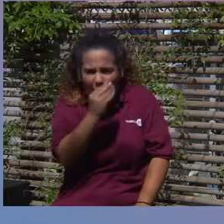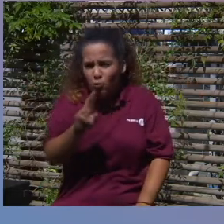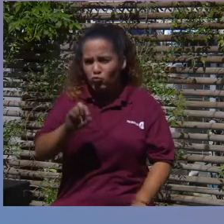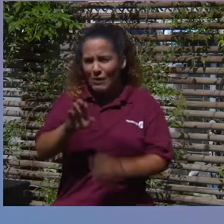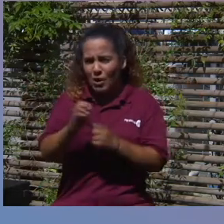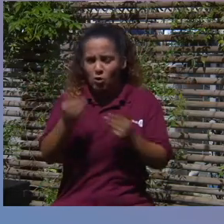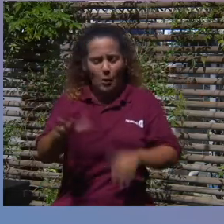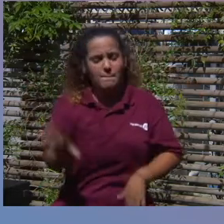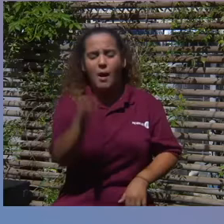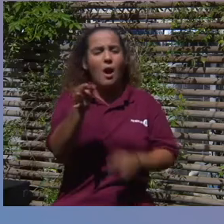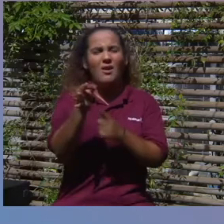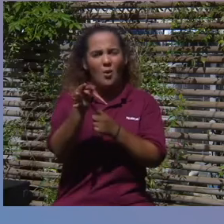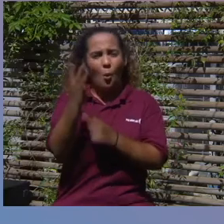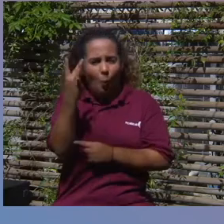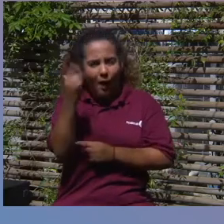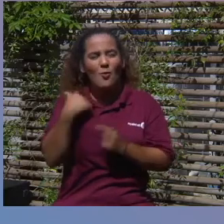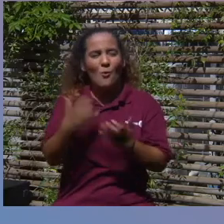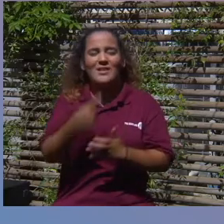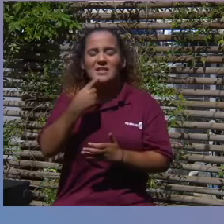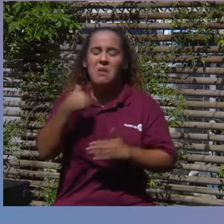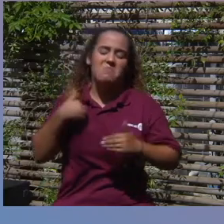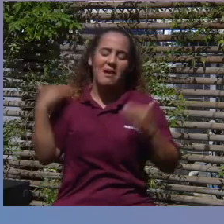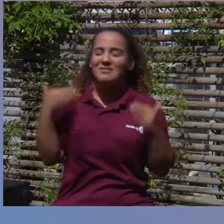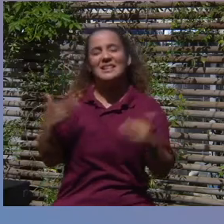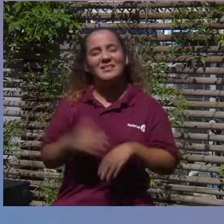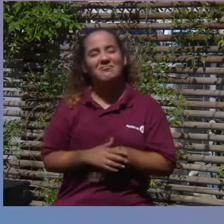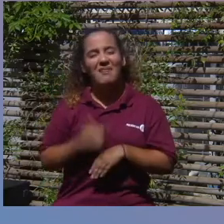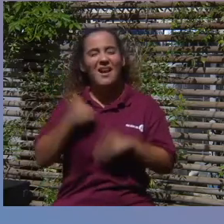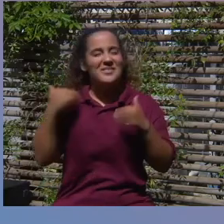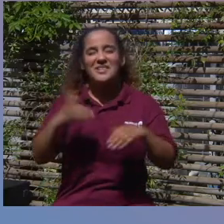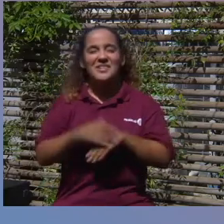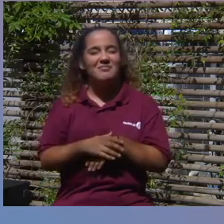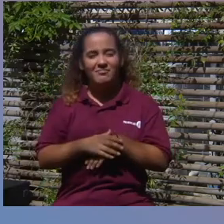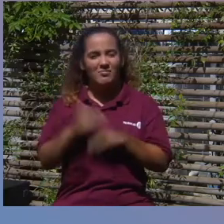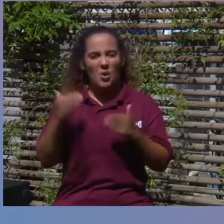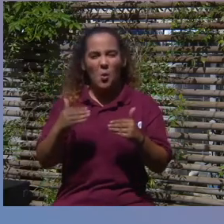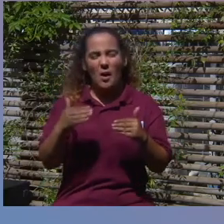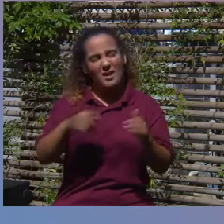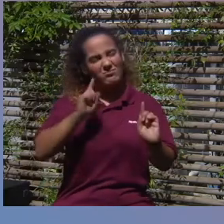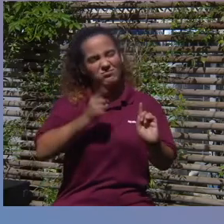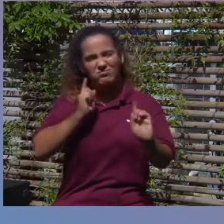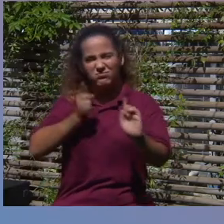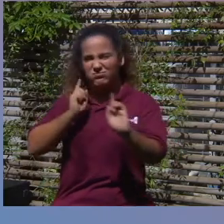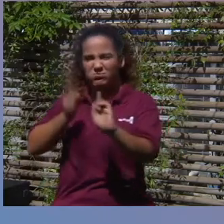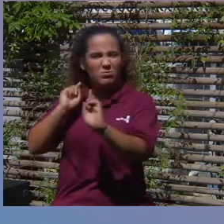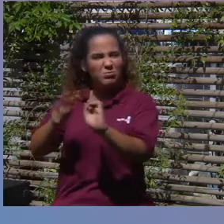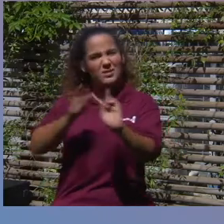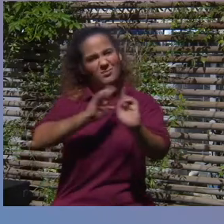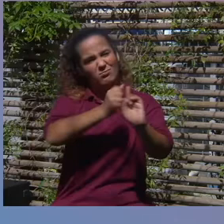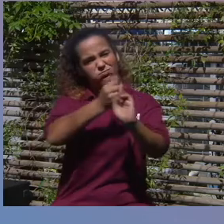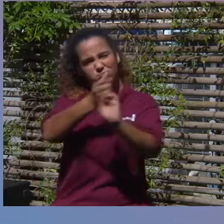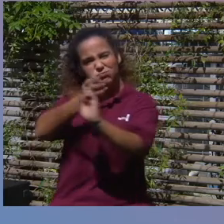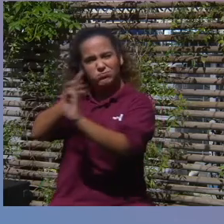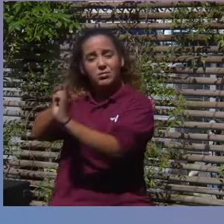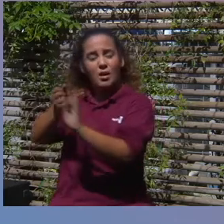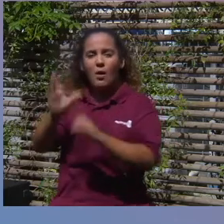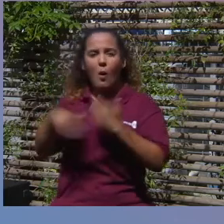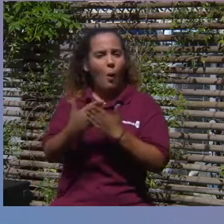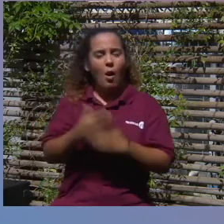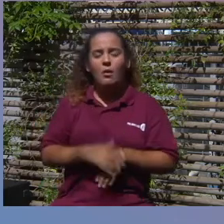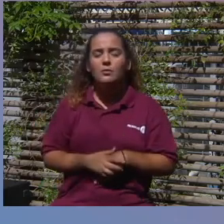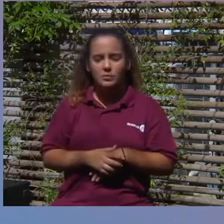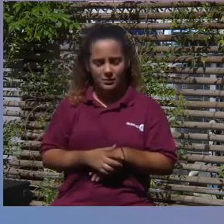in the ocean, to just to pick a shell, I did it. You know, it's like that, with they're like another breed of human